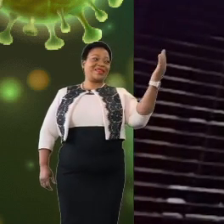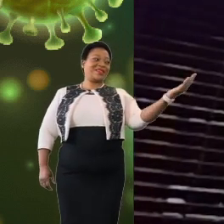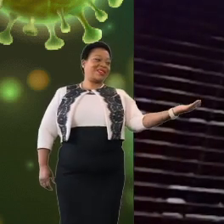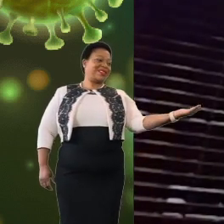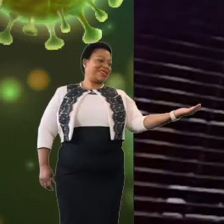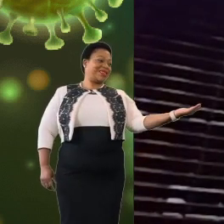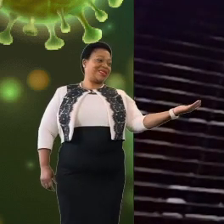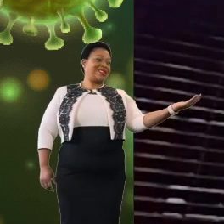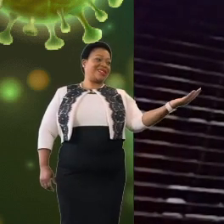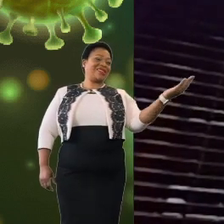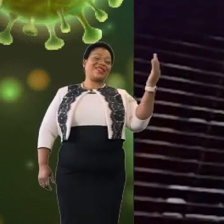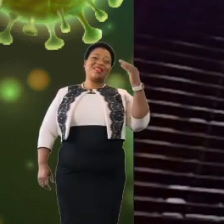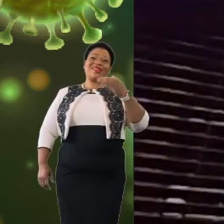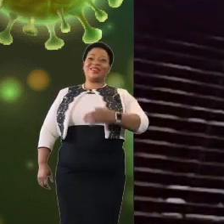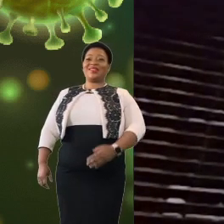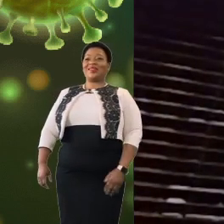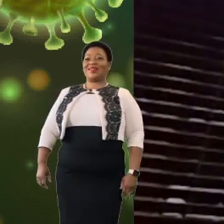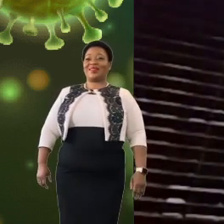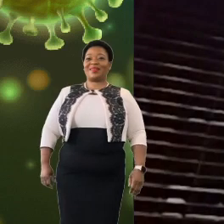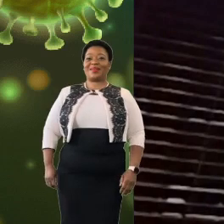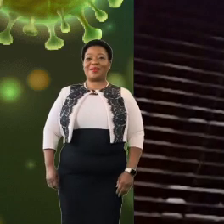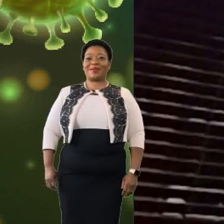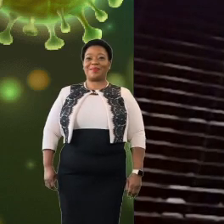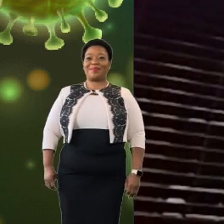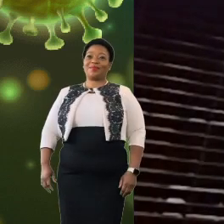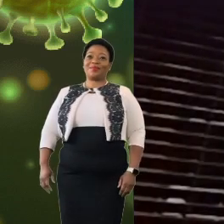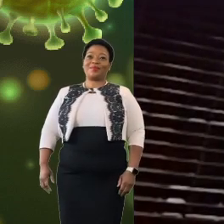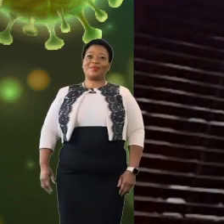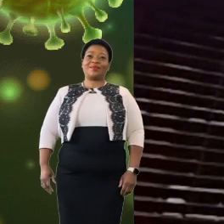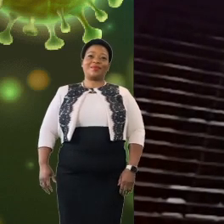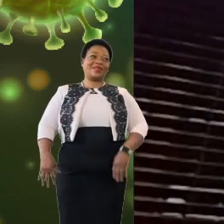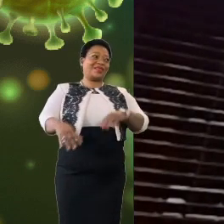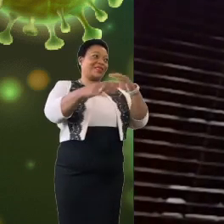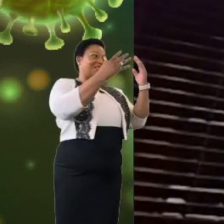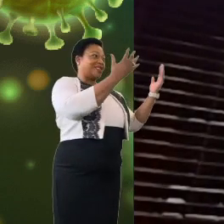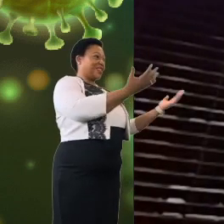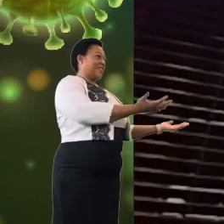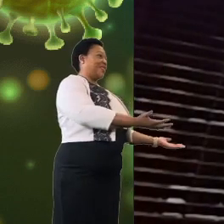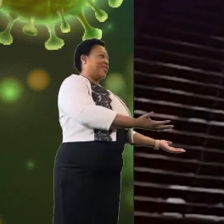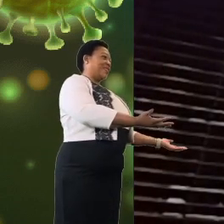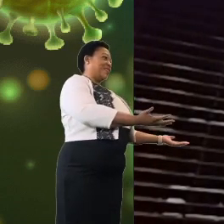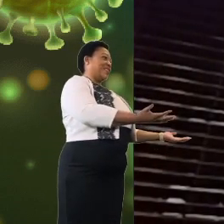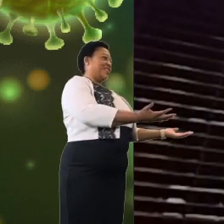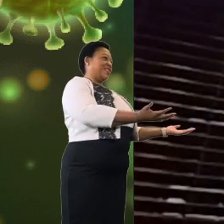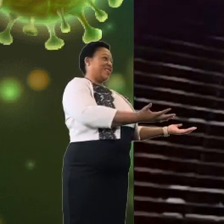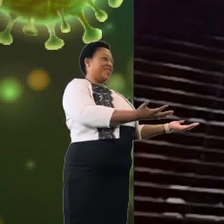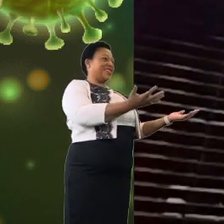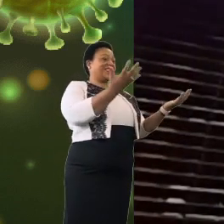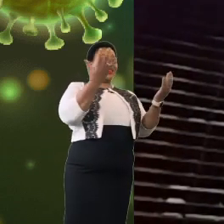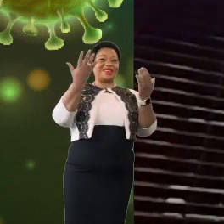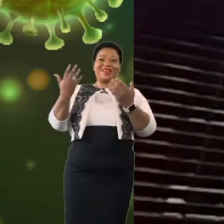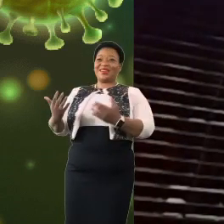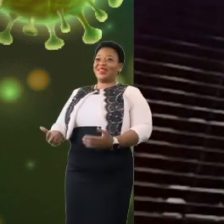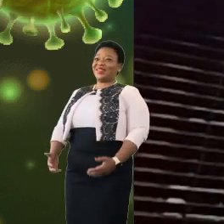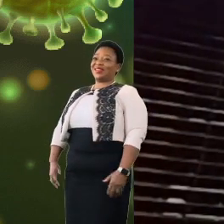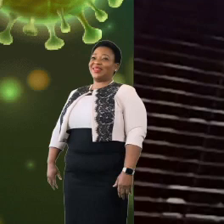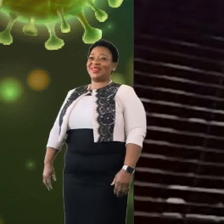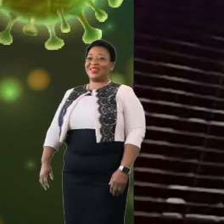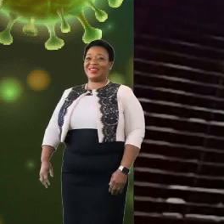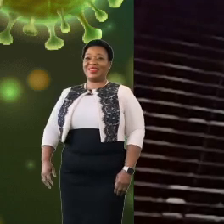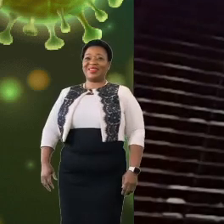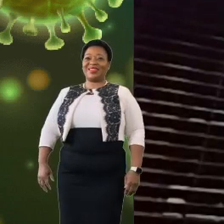whatever decisions that we make, whatever plans that we make, the systems are seamless and there is